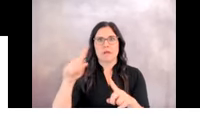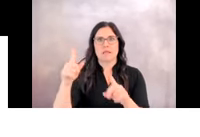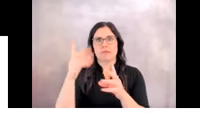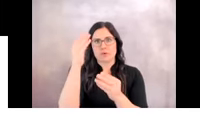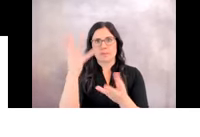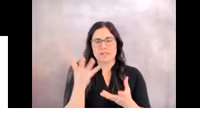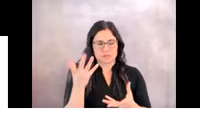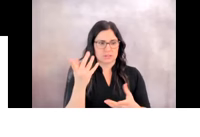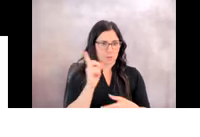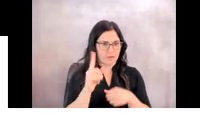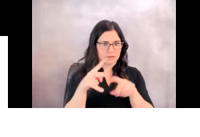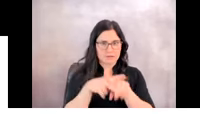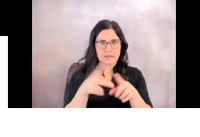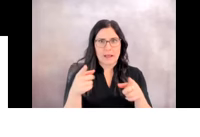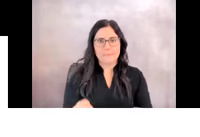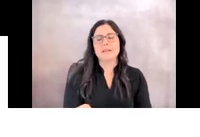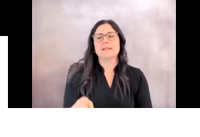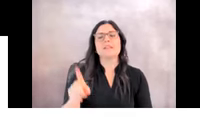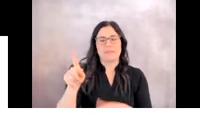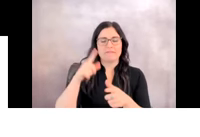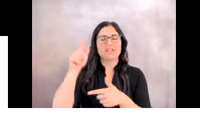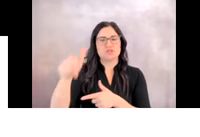but eventually they will.